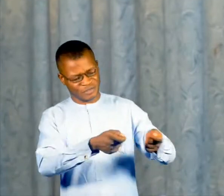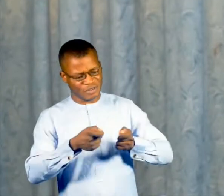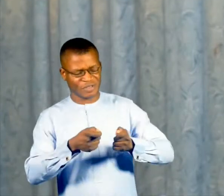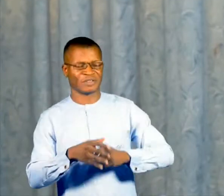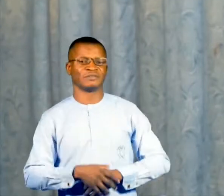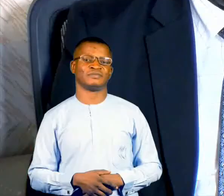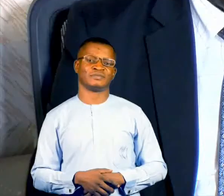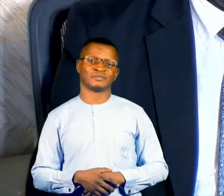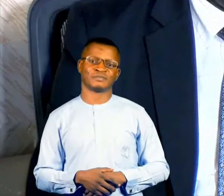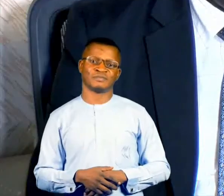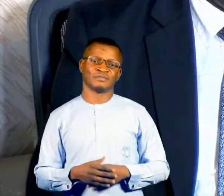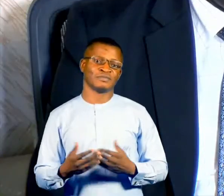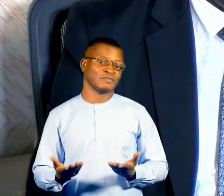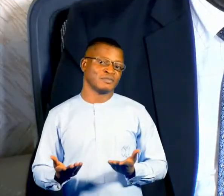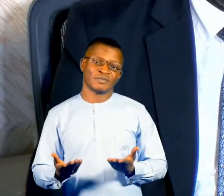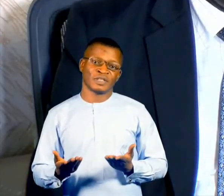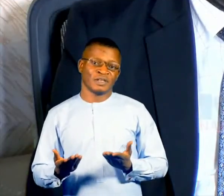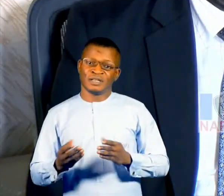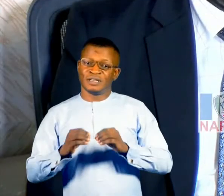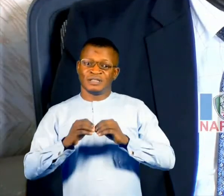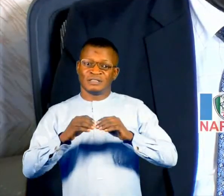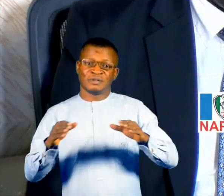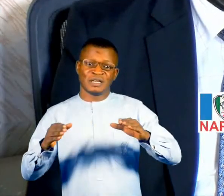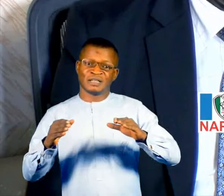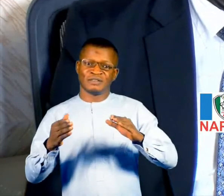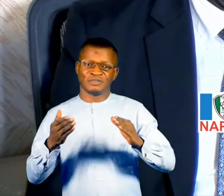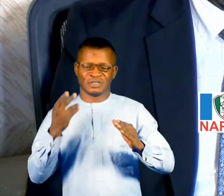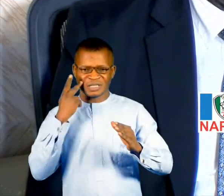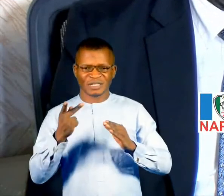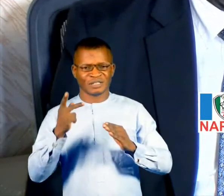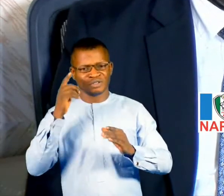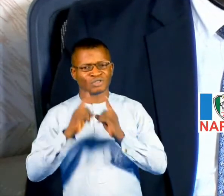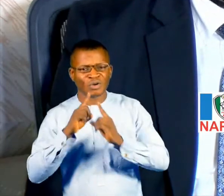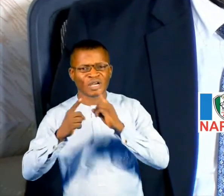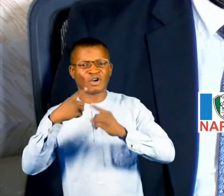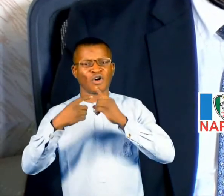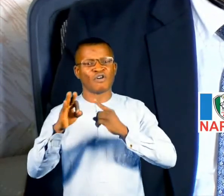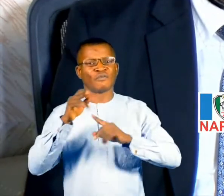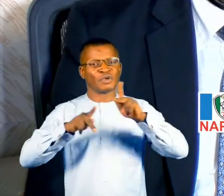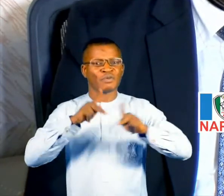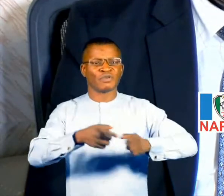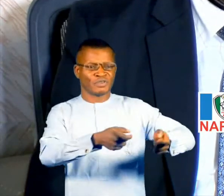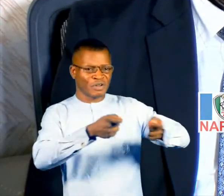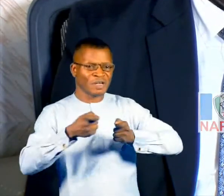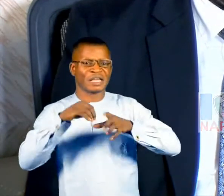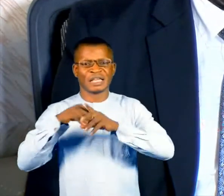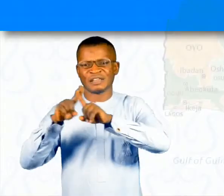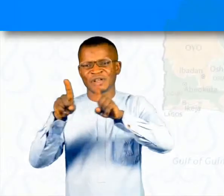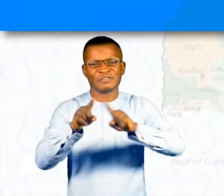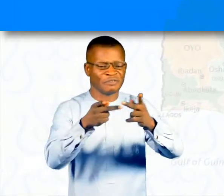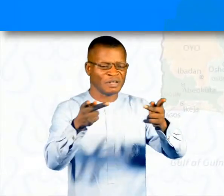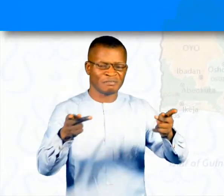internal trafficking. The prevalency rate depends on initial trafficking. If you are talking of people trafficking for labor